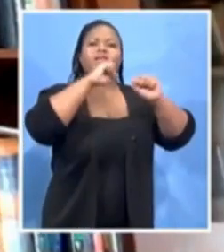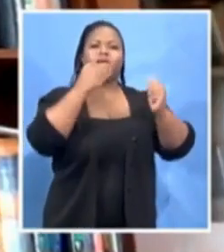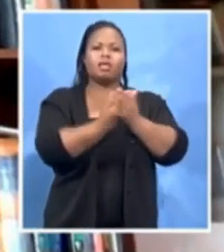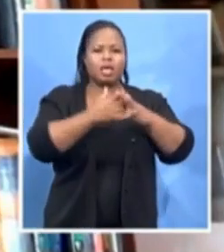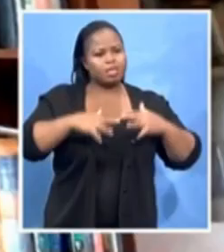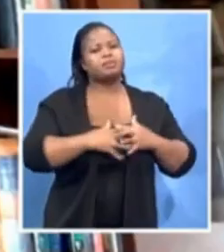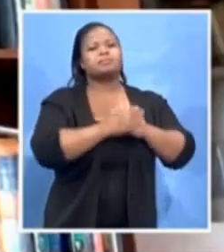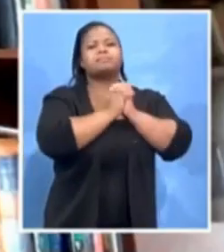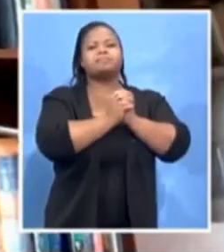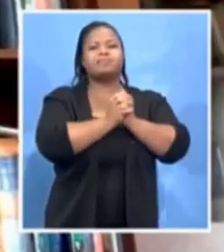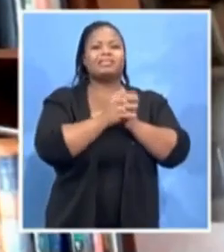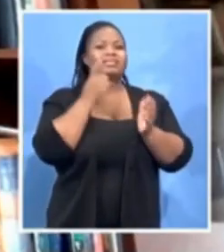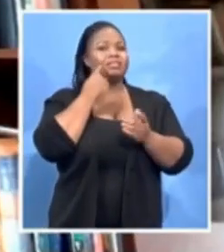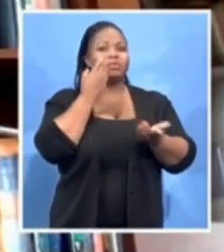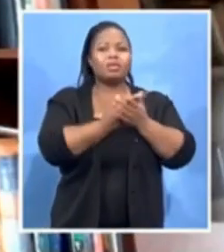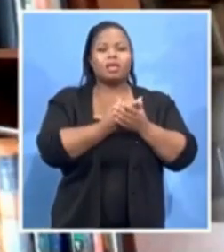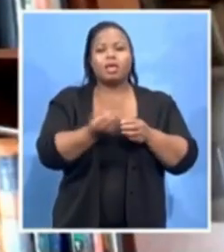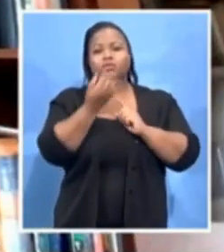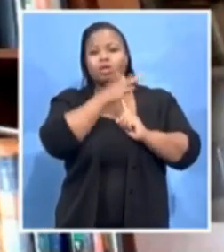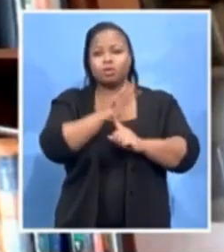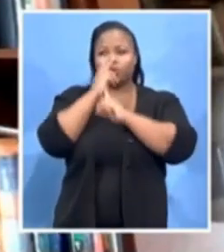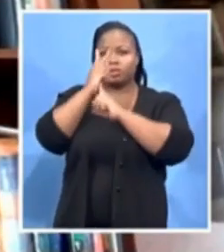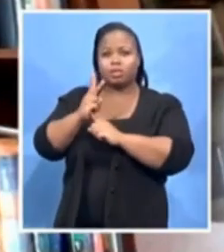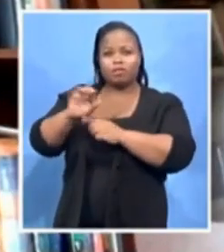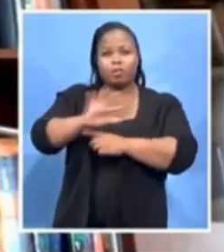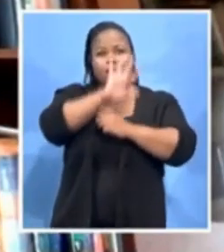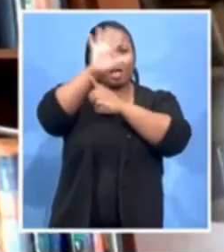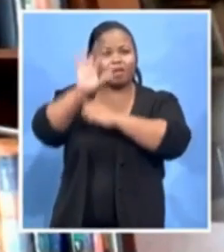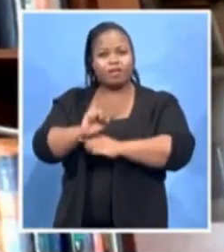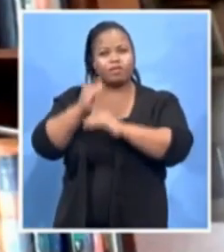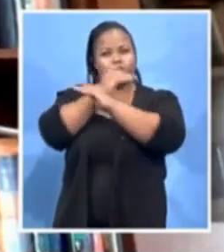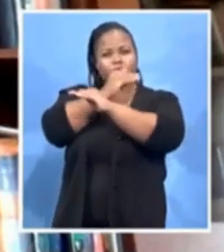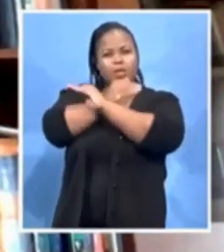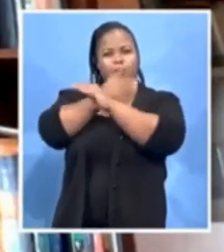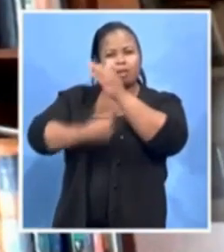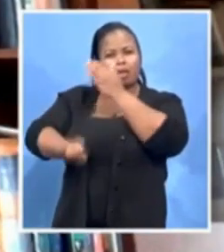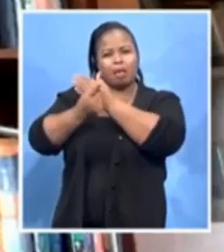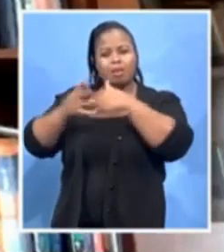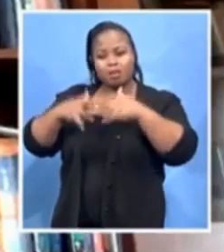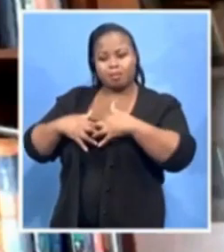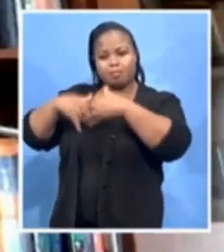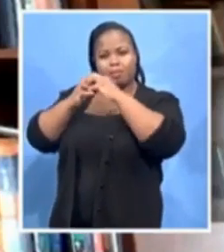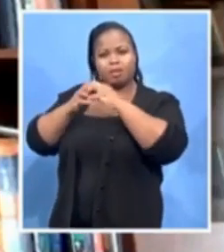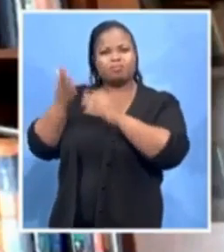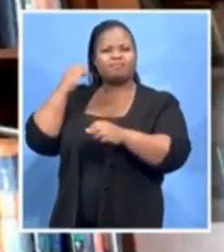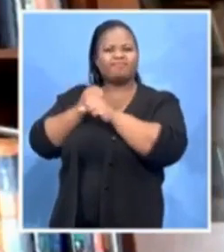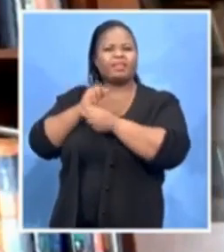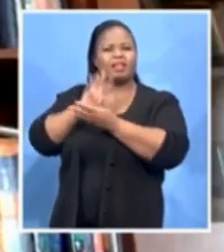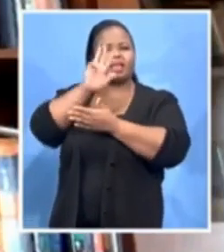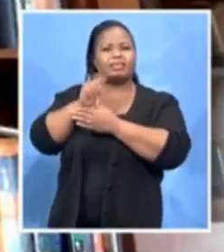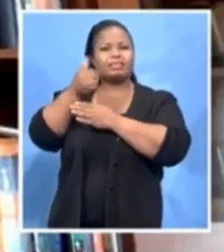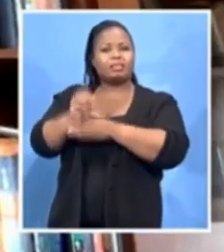agenda of Pan-Africanism in the manner that was conceived in the 1960s, and if you go a little further, even